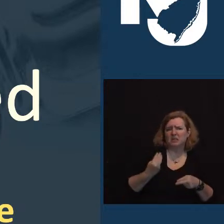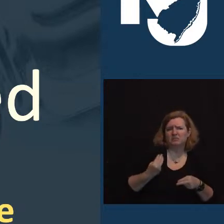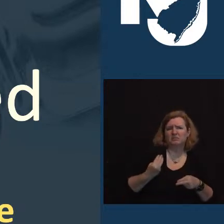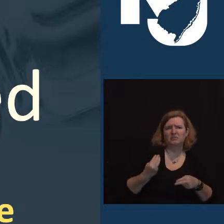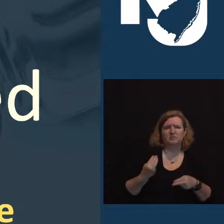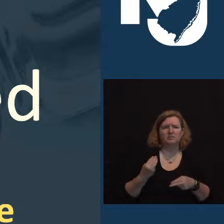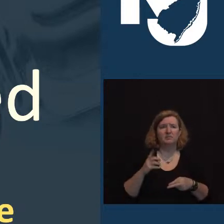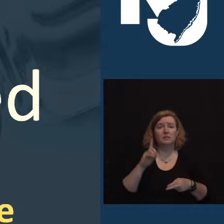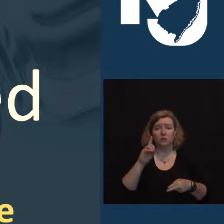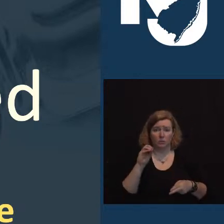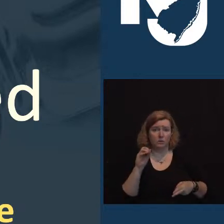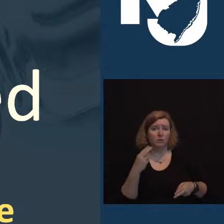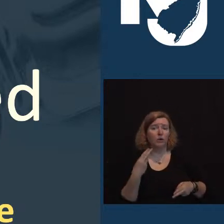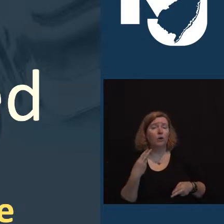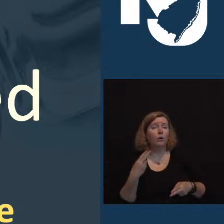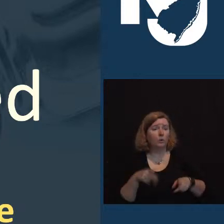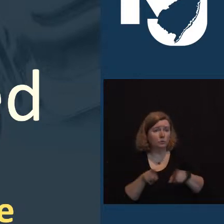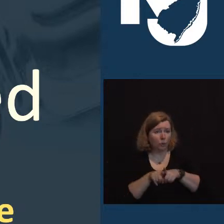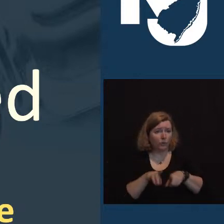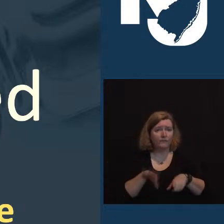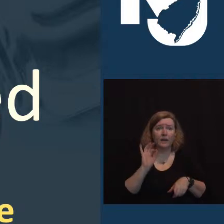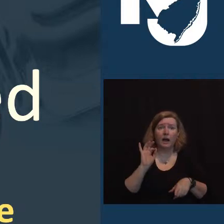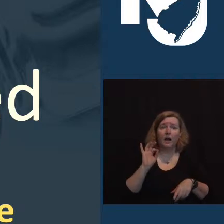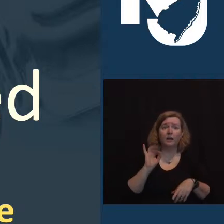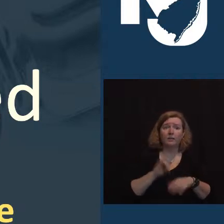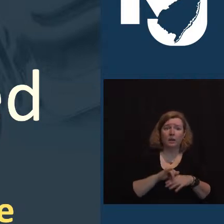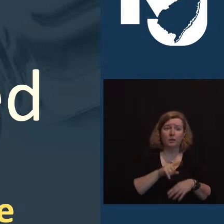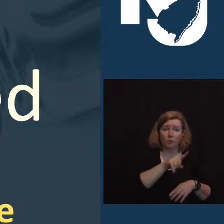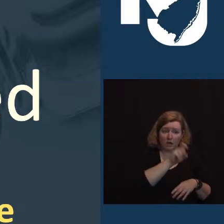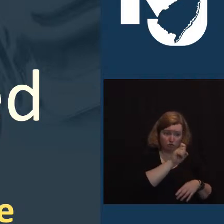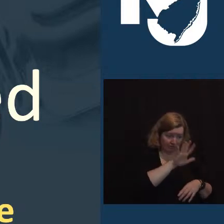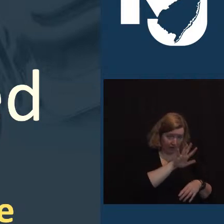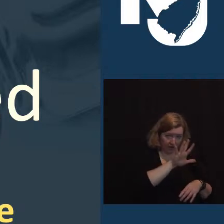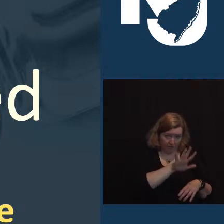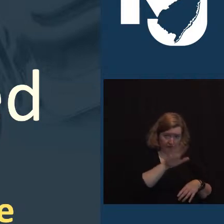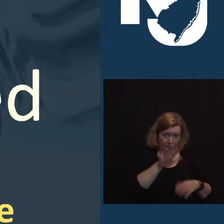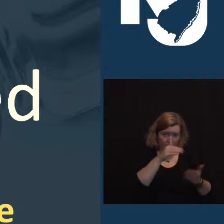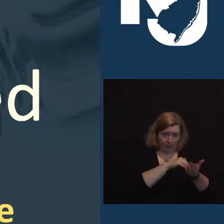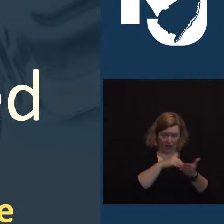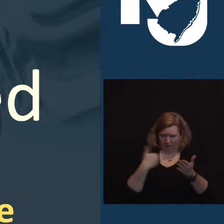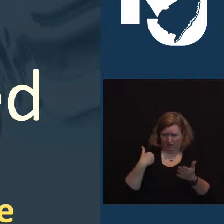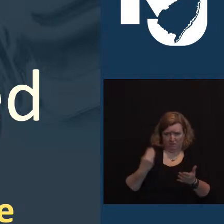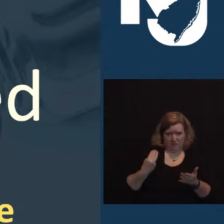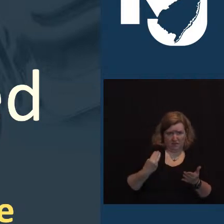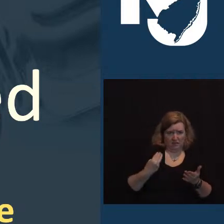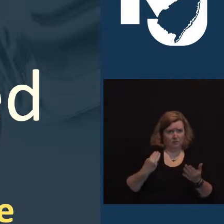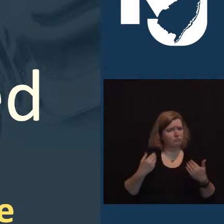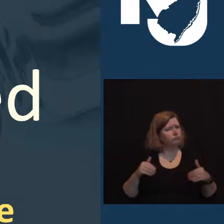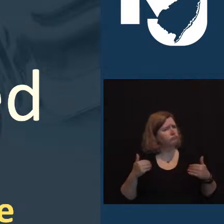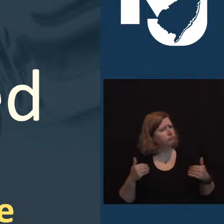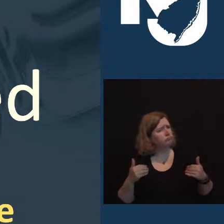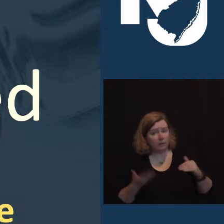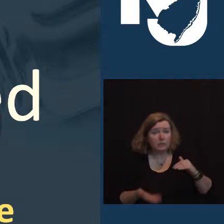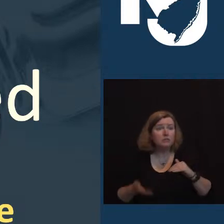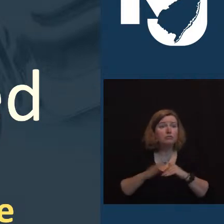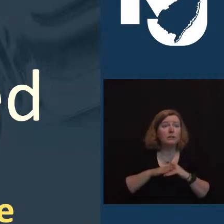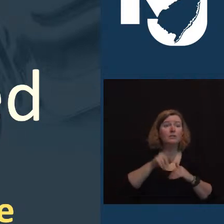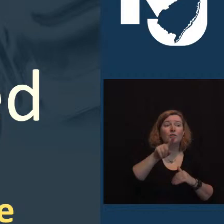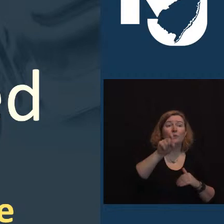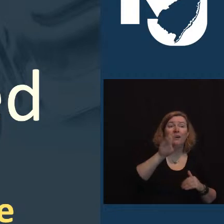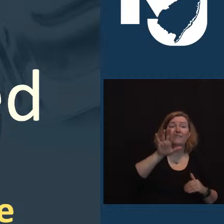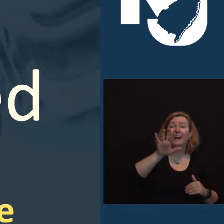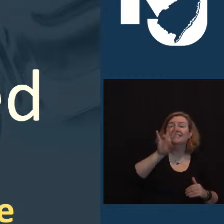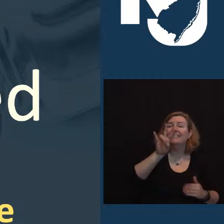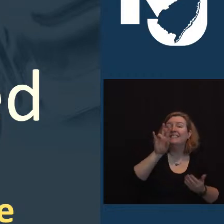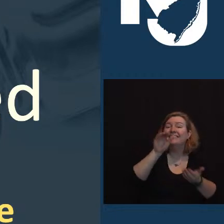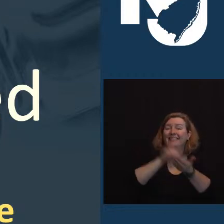said 155,000 on Monday. The number has grown somewhat to 157,000 New Jersey residents who have